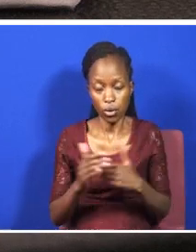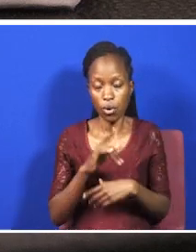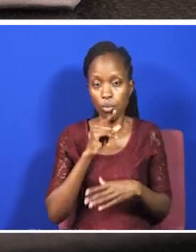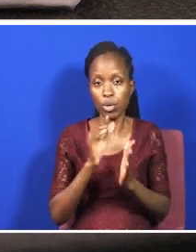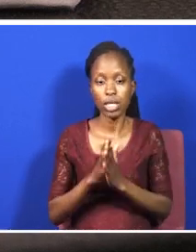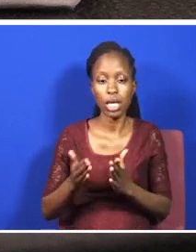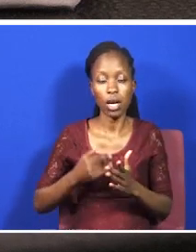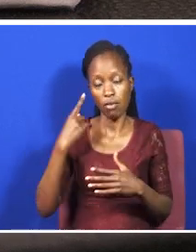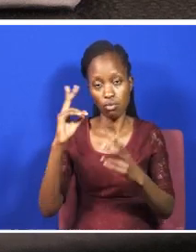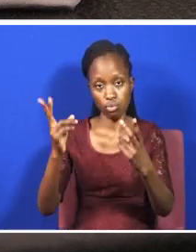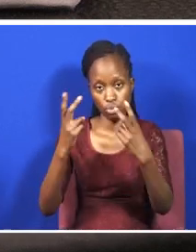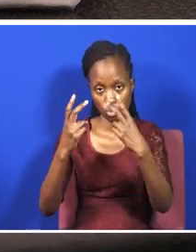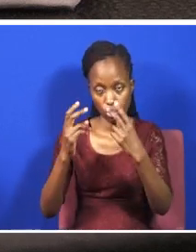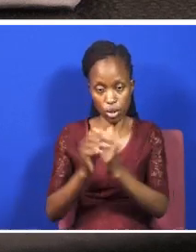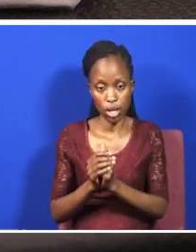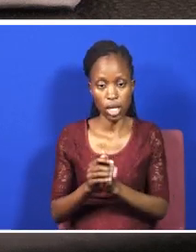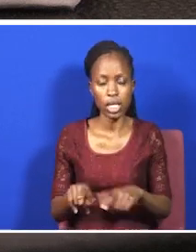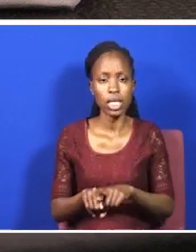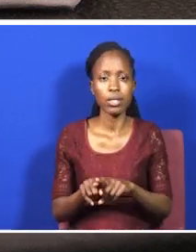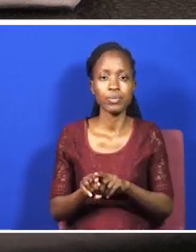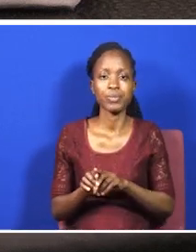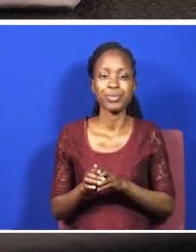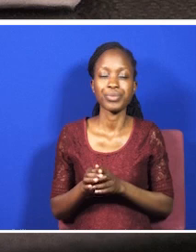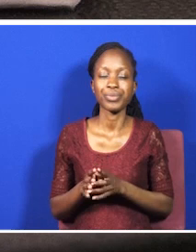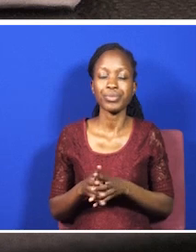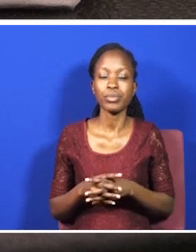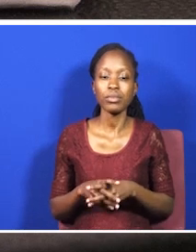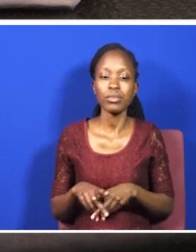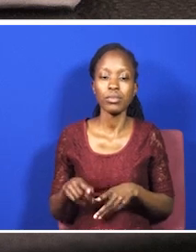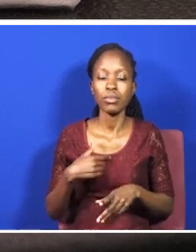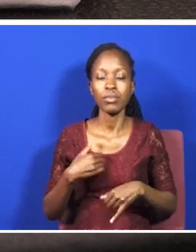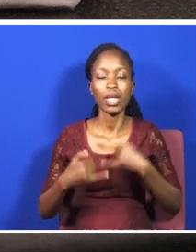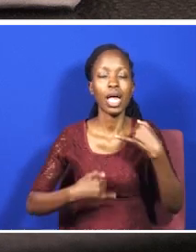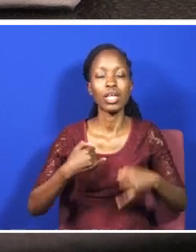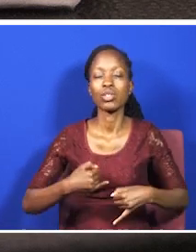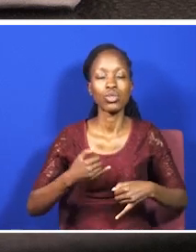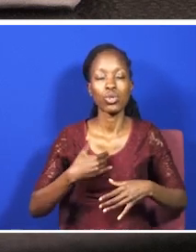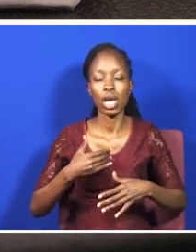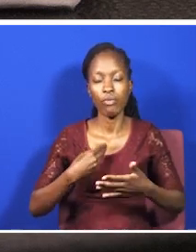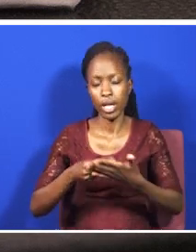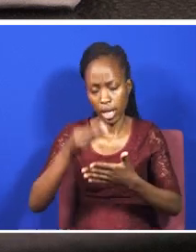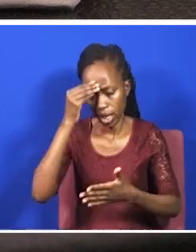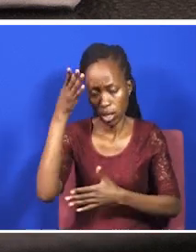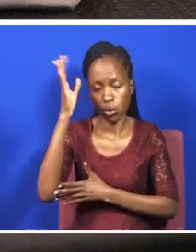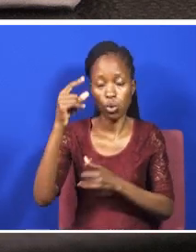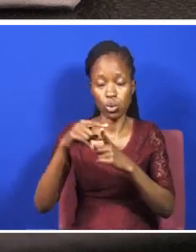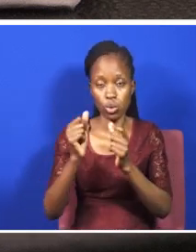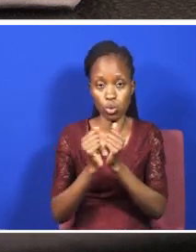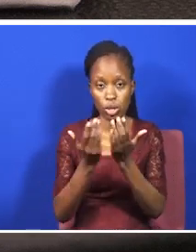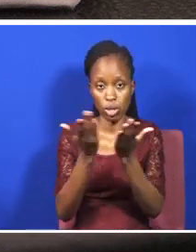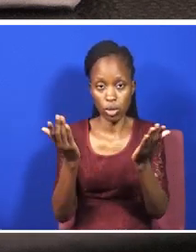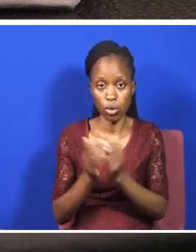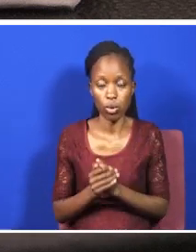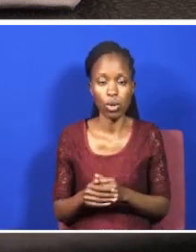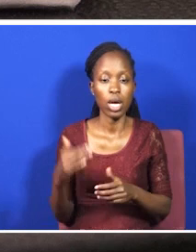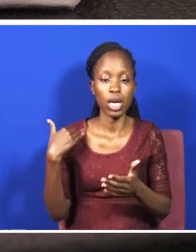presence. Thank you so much, boys and girls, for listening and even watching. I have had